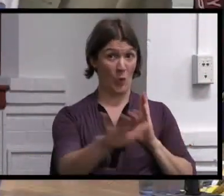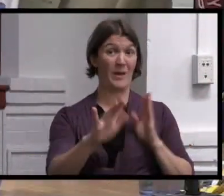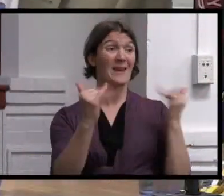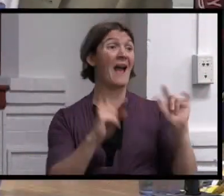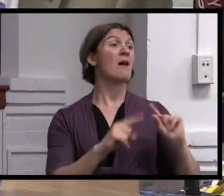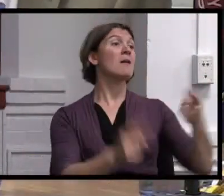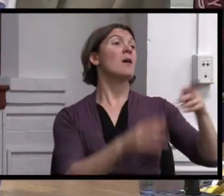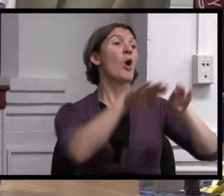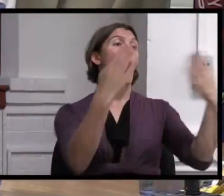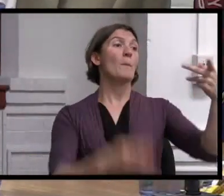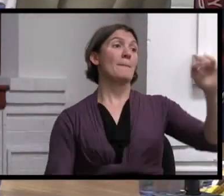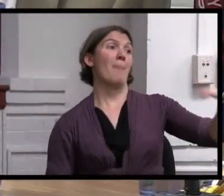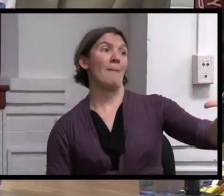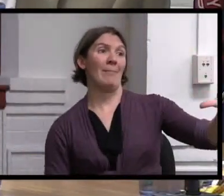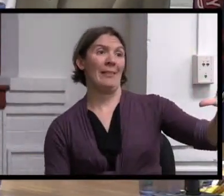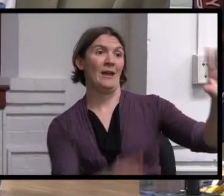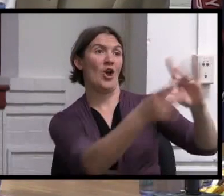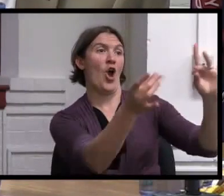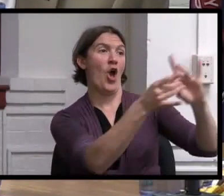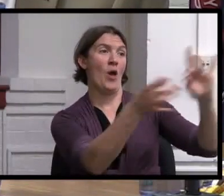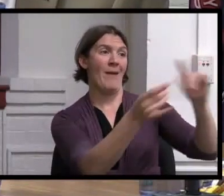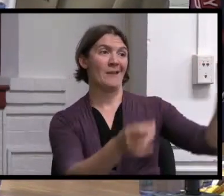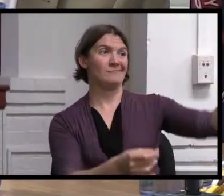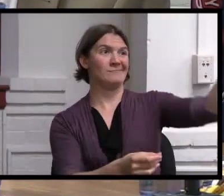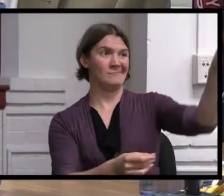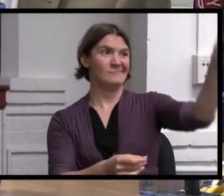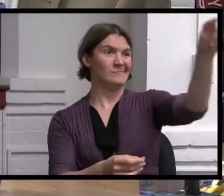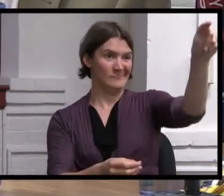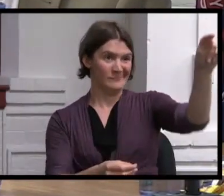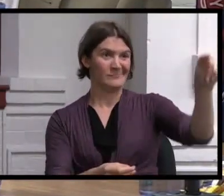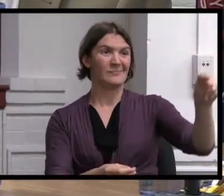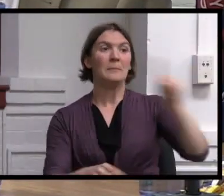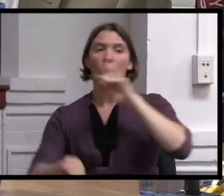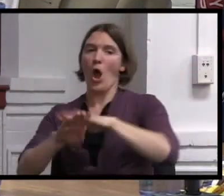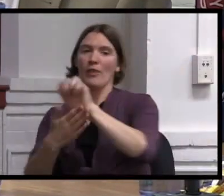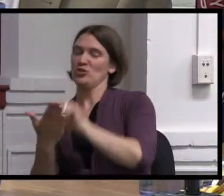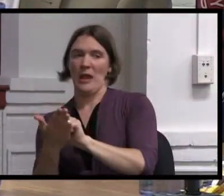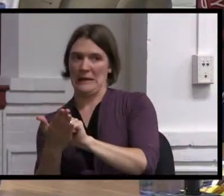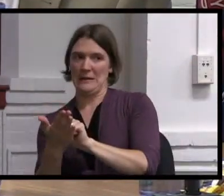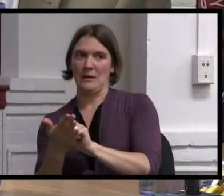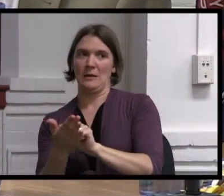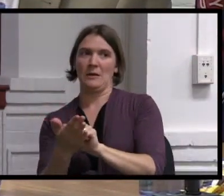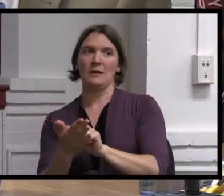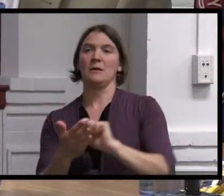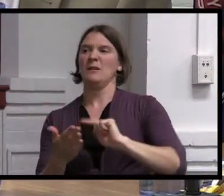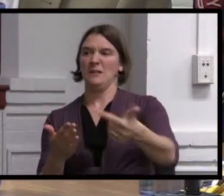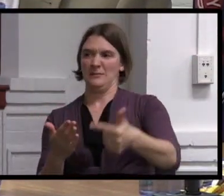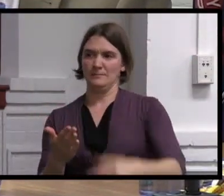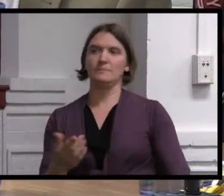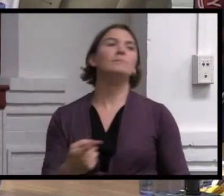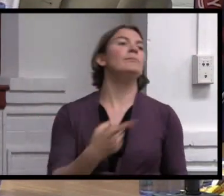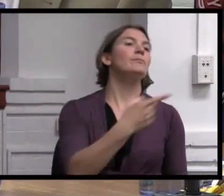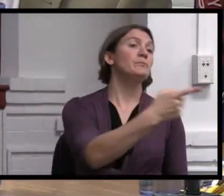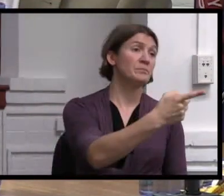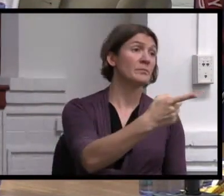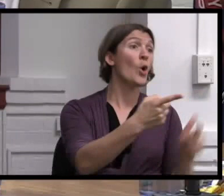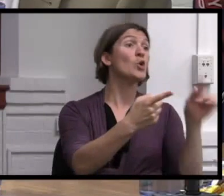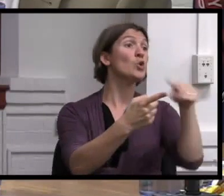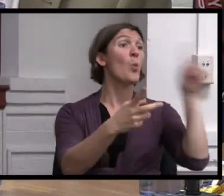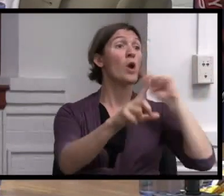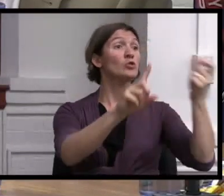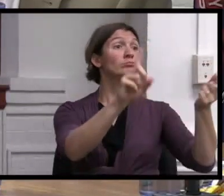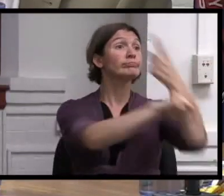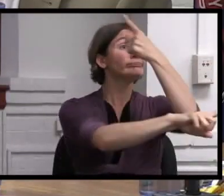I want to open the floor for public participation. So if there's anyone in the audience who wants to comment or